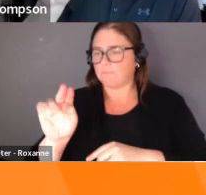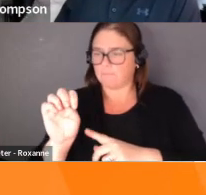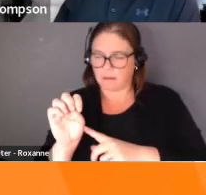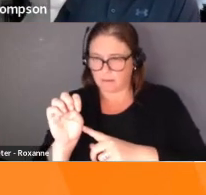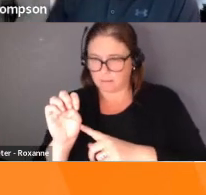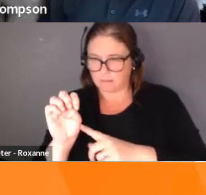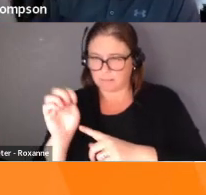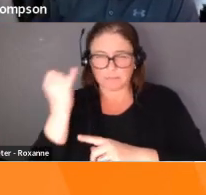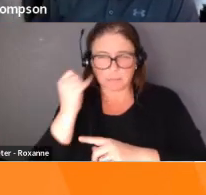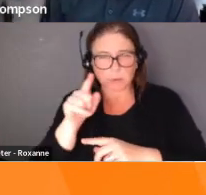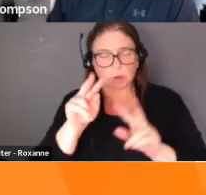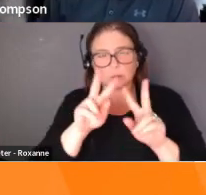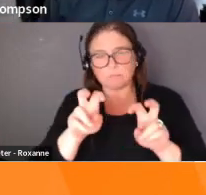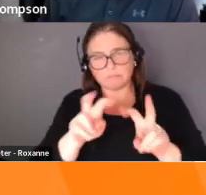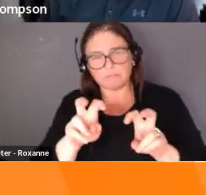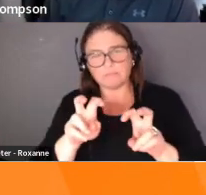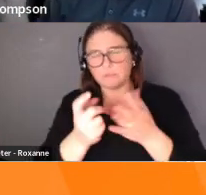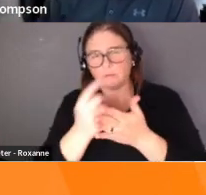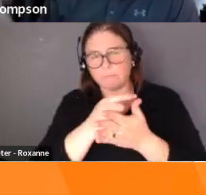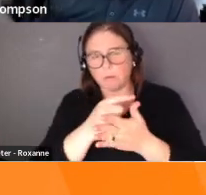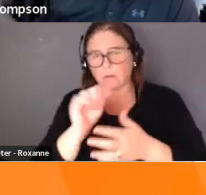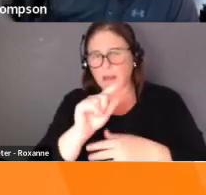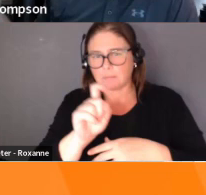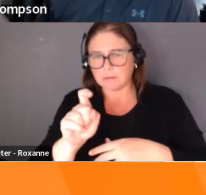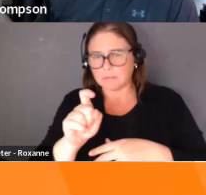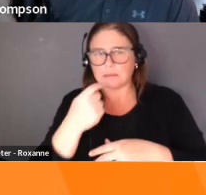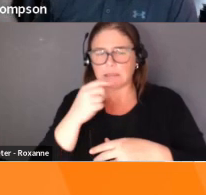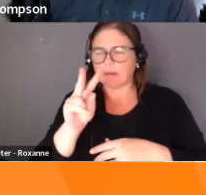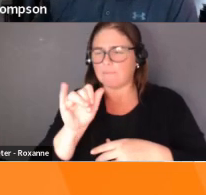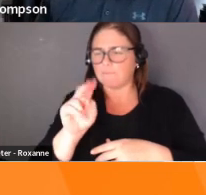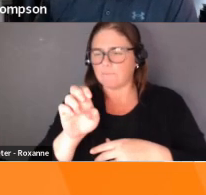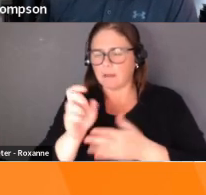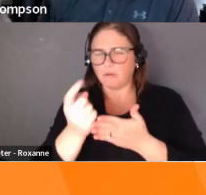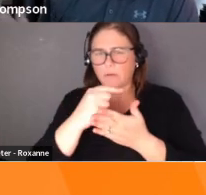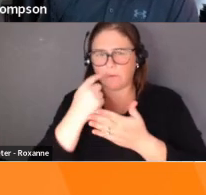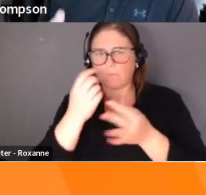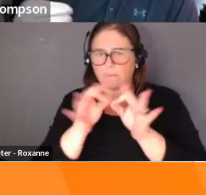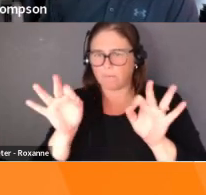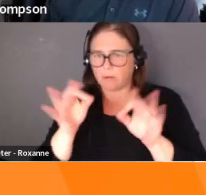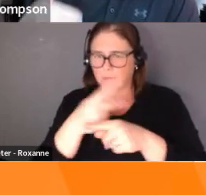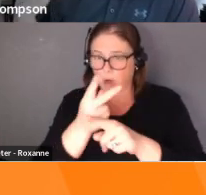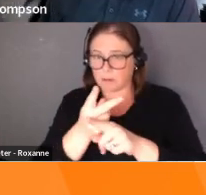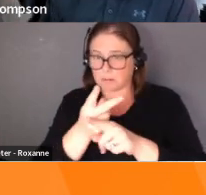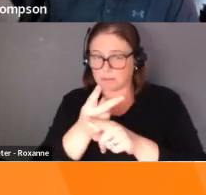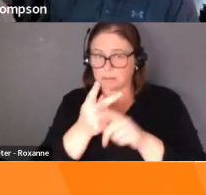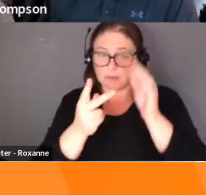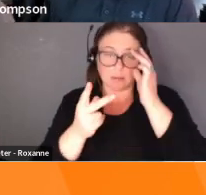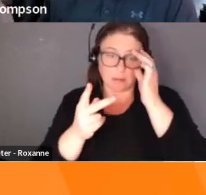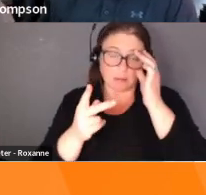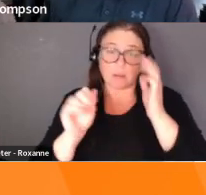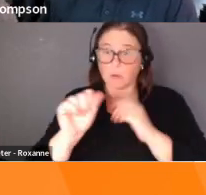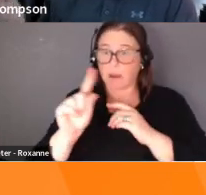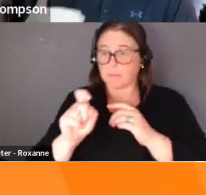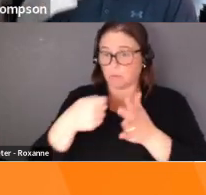see Vine review for free product. So Amazon will charge you